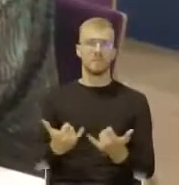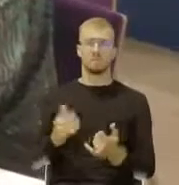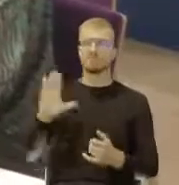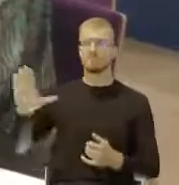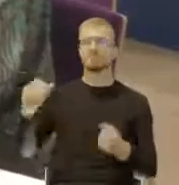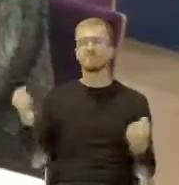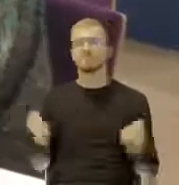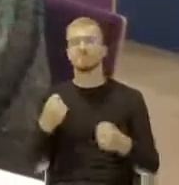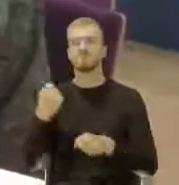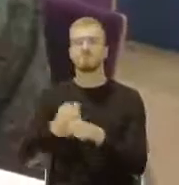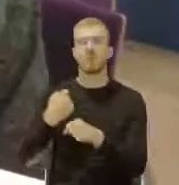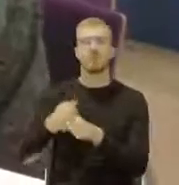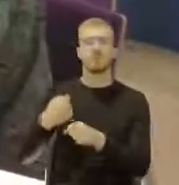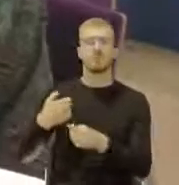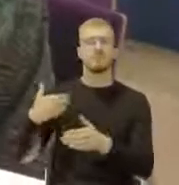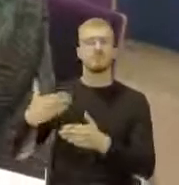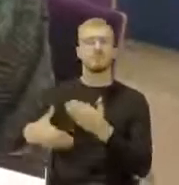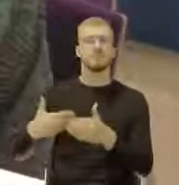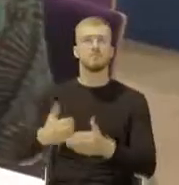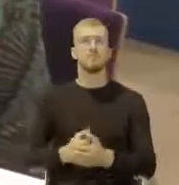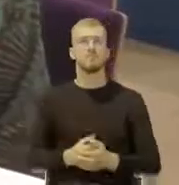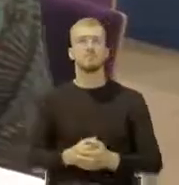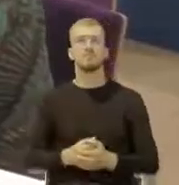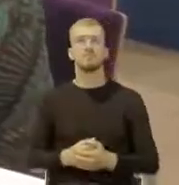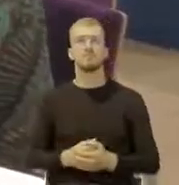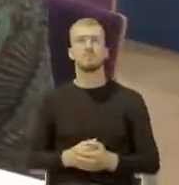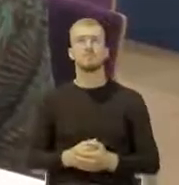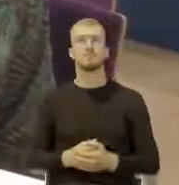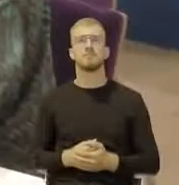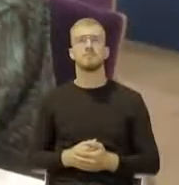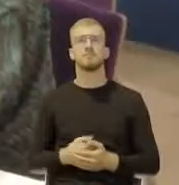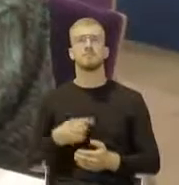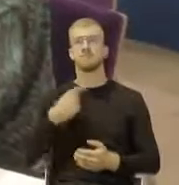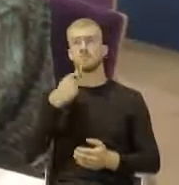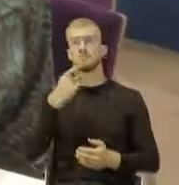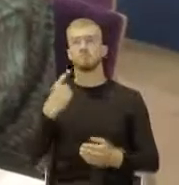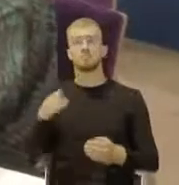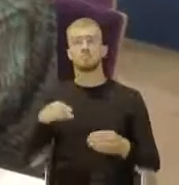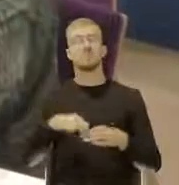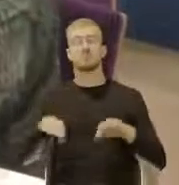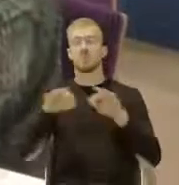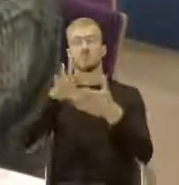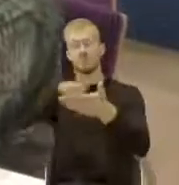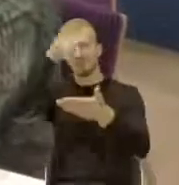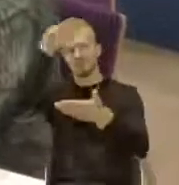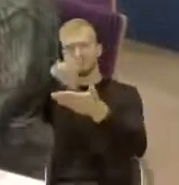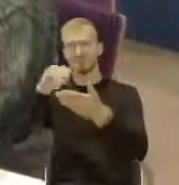like to invite Juan Carlos Cadenas Rey, Mayor of Bucamaranga.